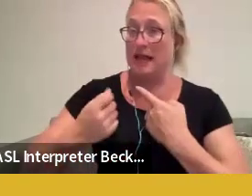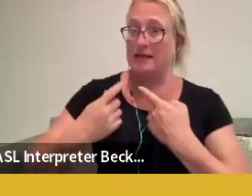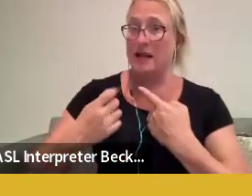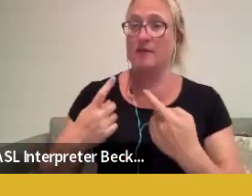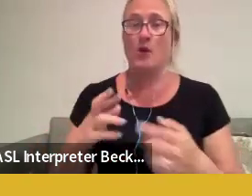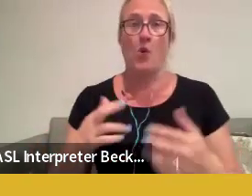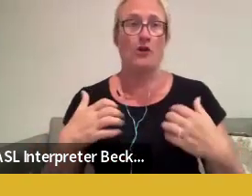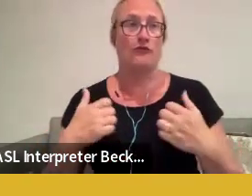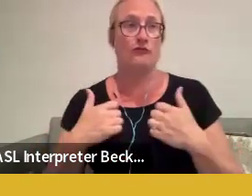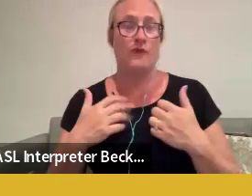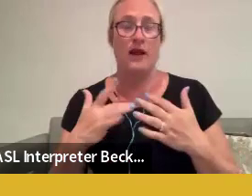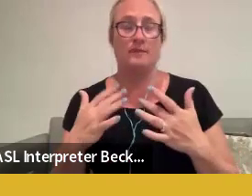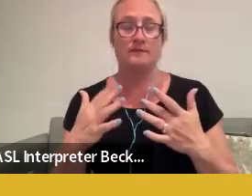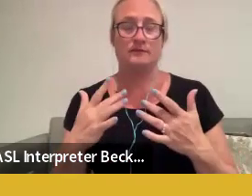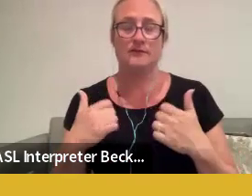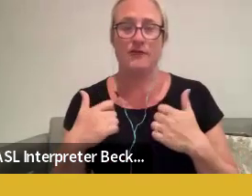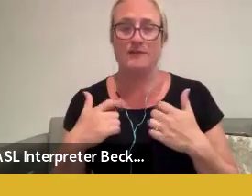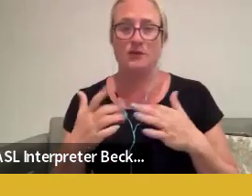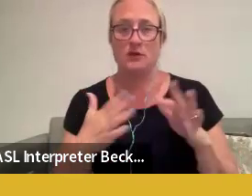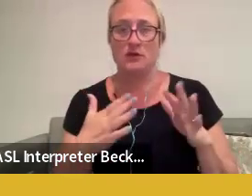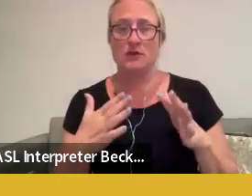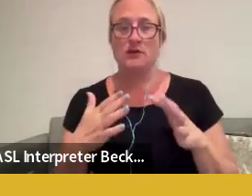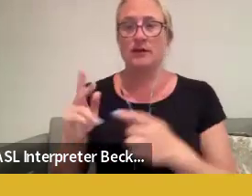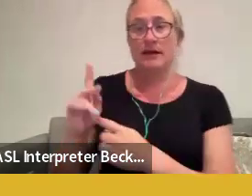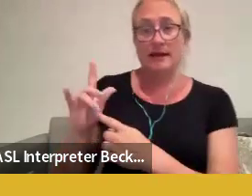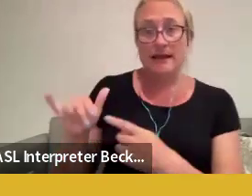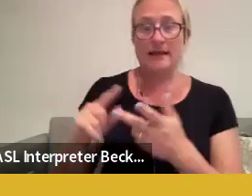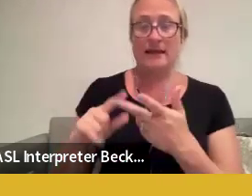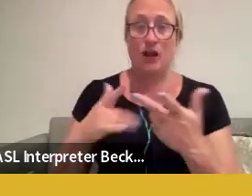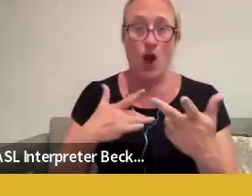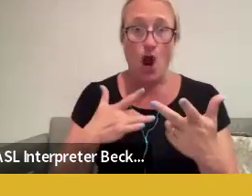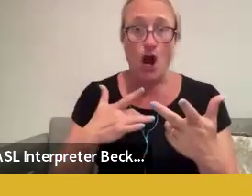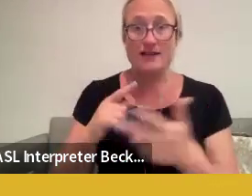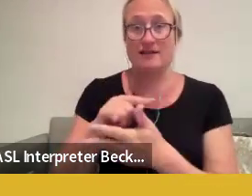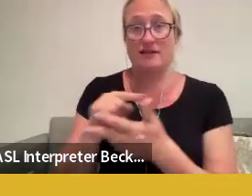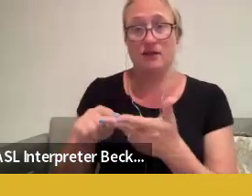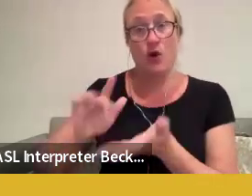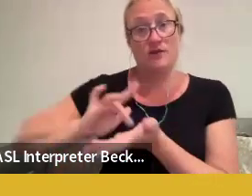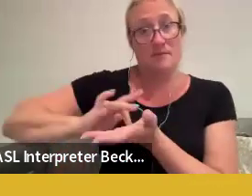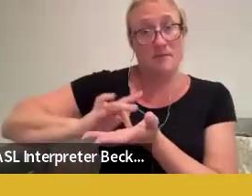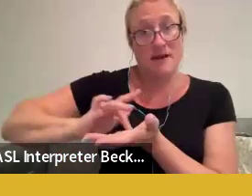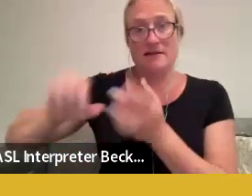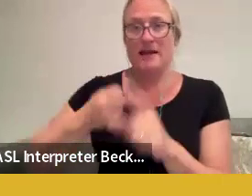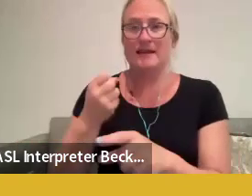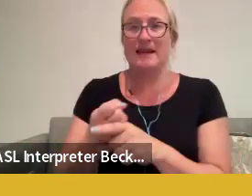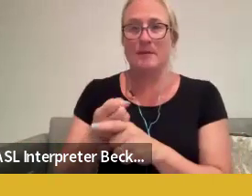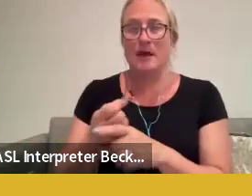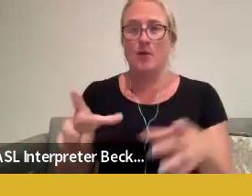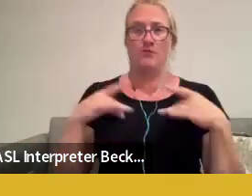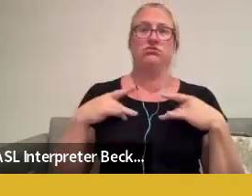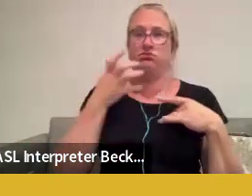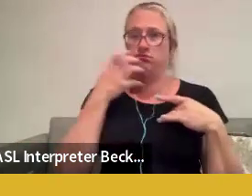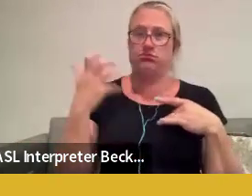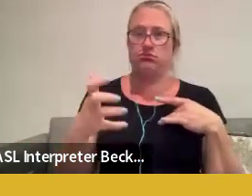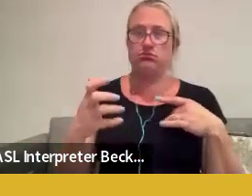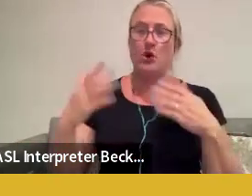respiratory, not respiratory, my apologies, kidney disease and heart disease medications can all impact the body's